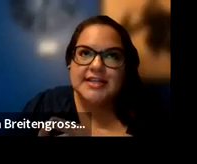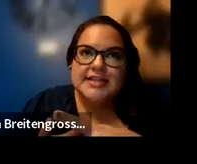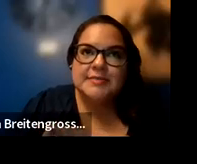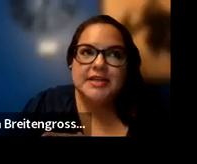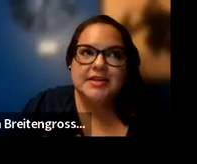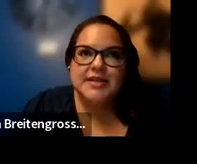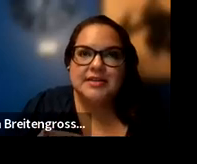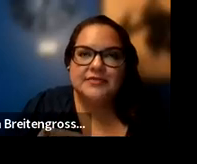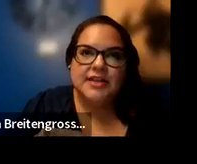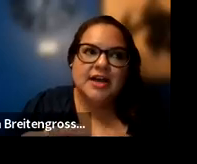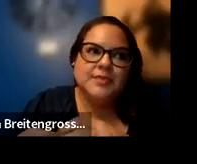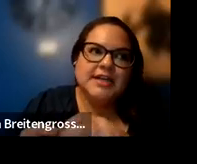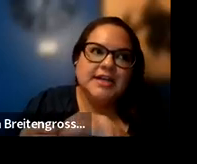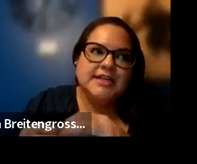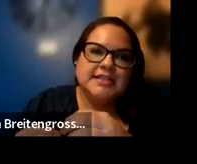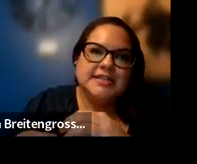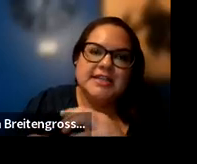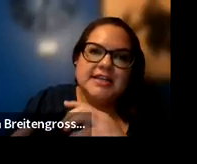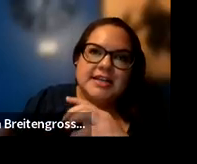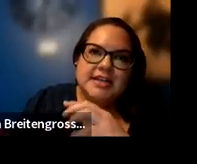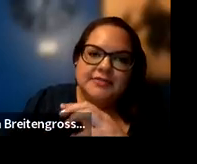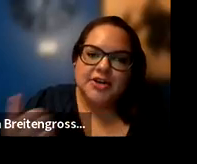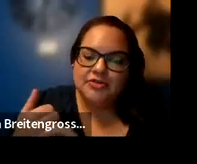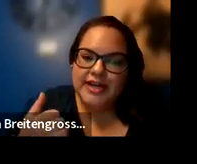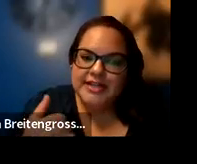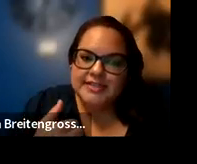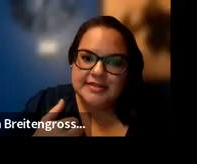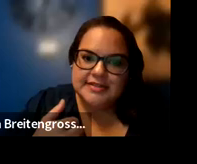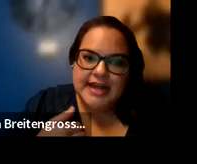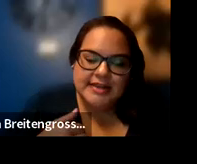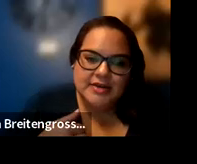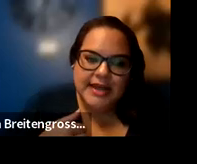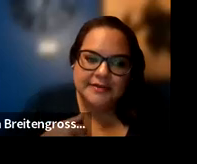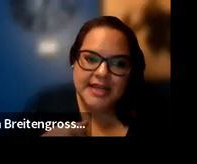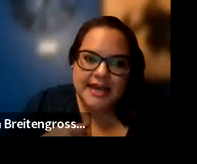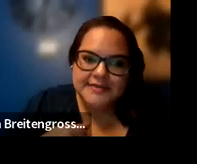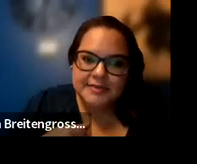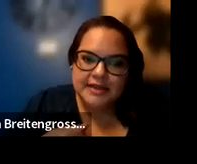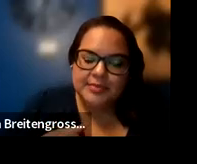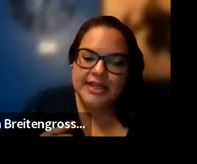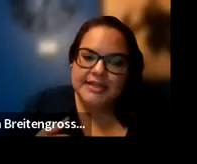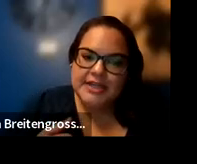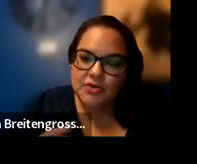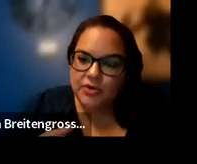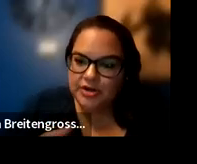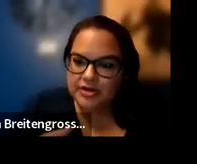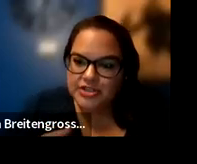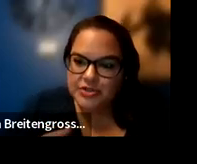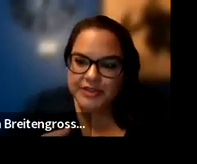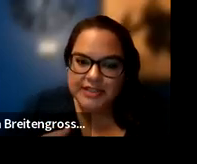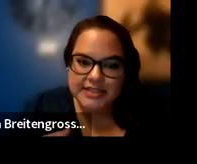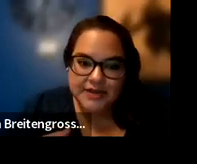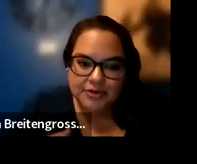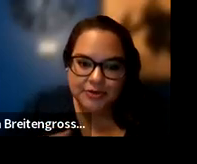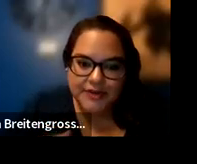just something that we need to fill out because the federal regs say that we have to have something in place in order